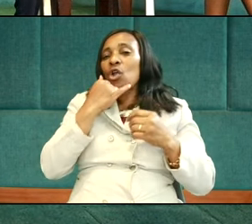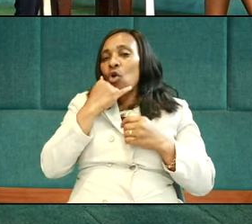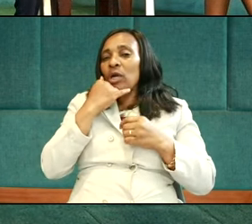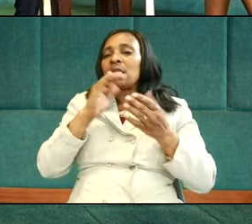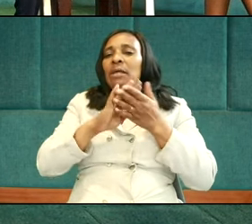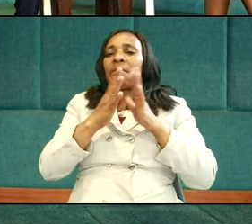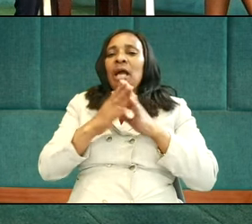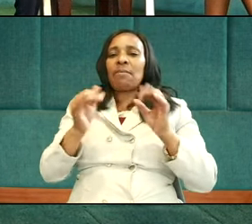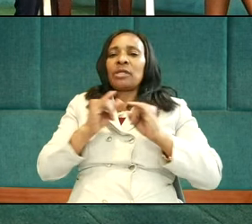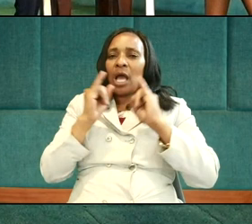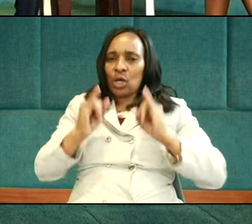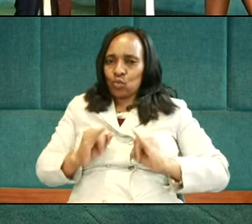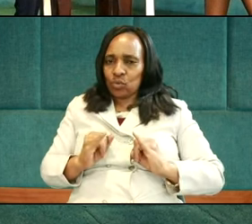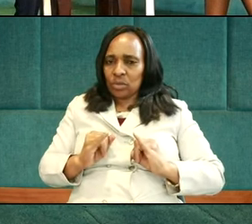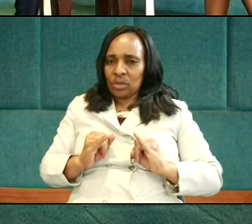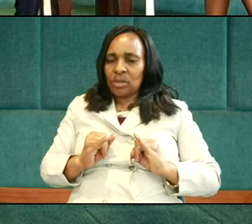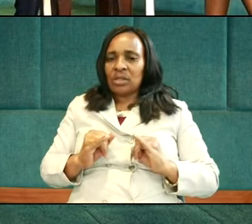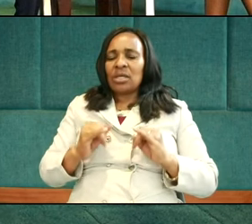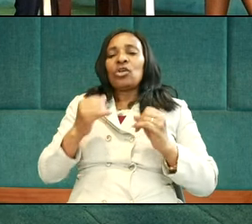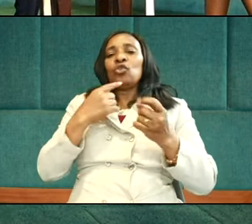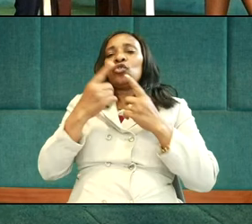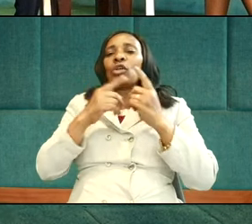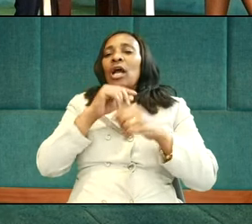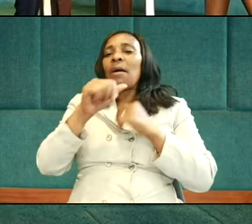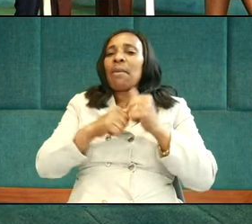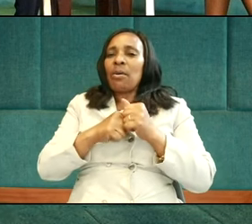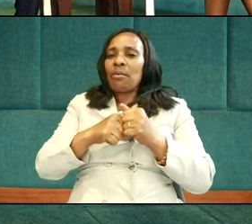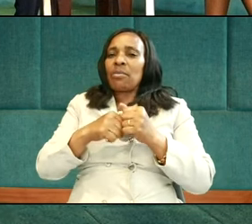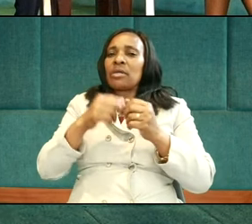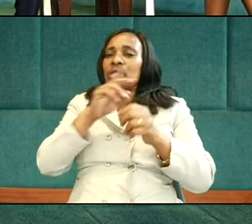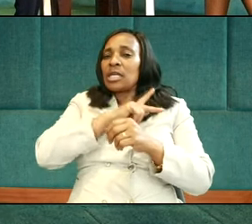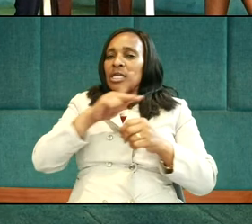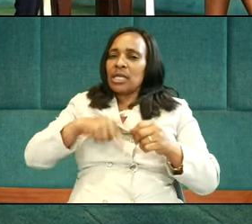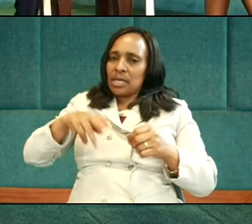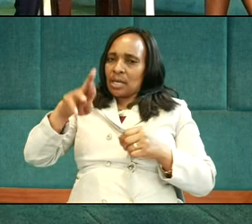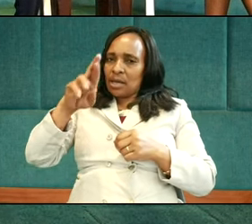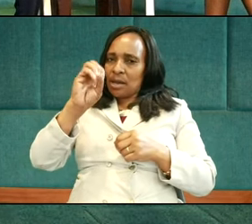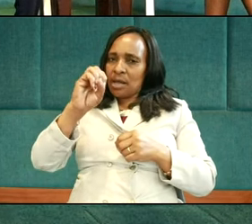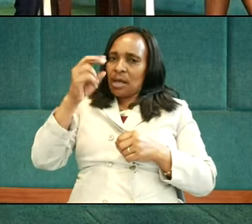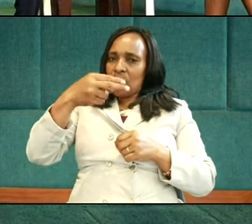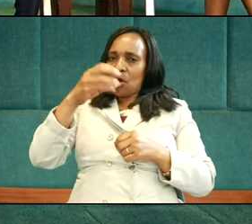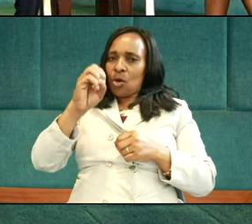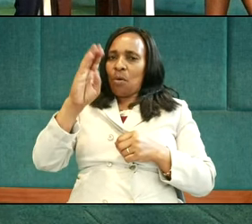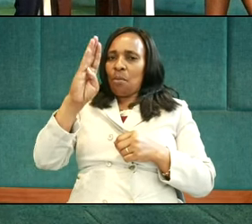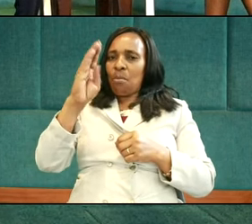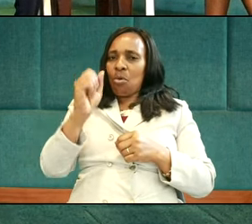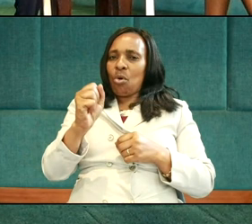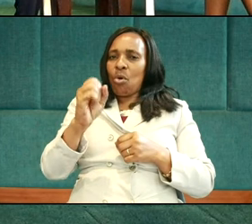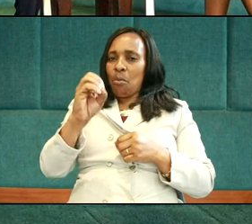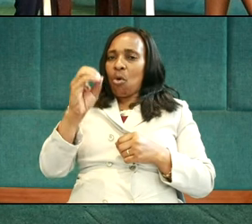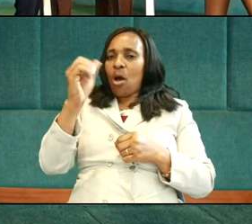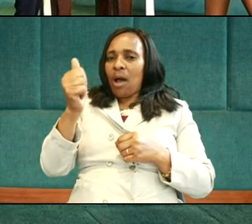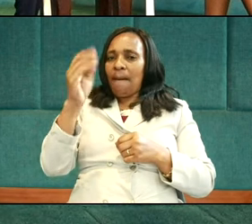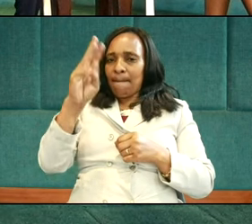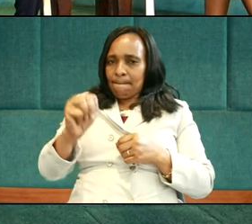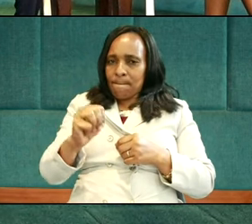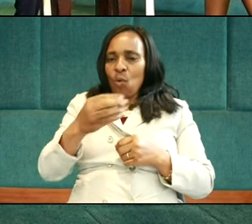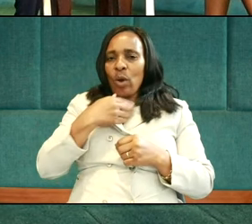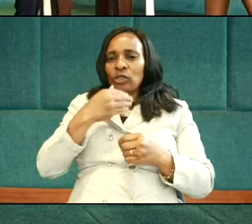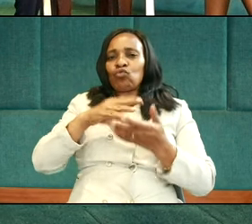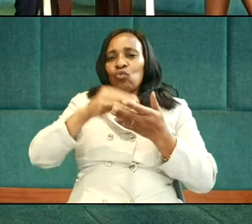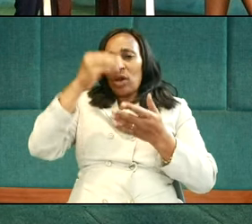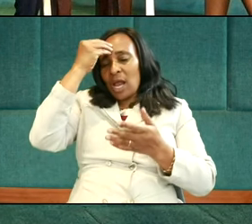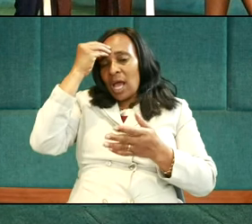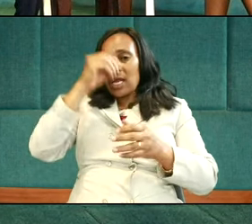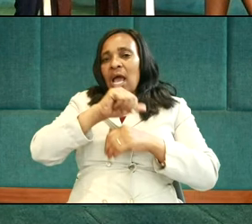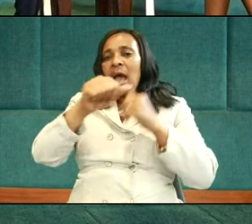So we'll talk a bit about Rehoboam. Even as we go into the story, we want to learn